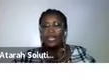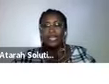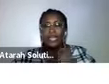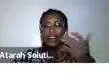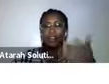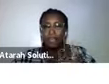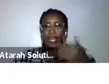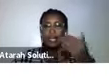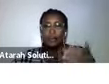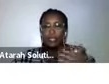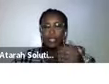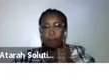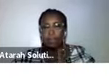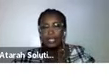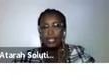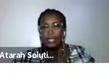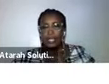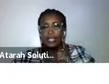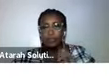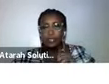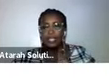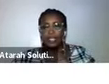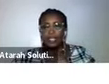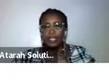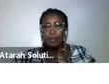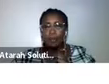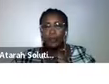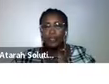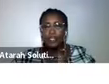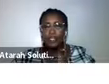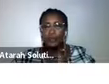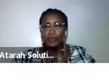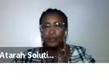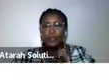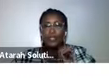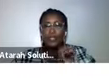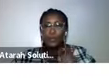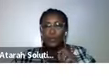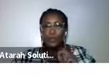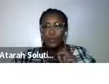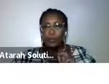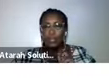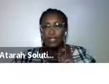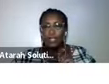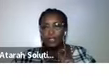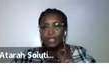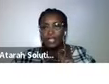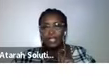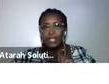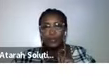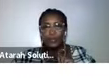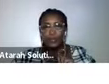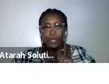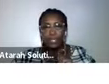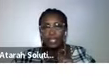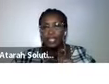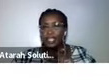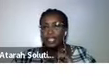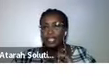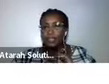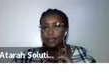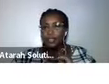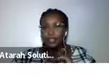Labor. They have been updated, they are specialized in employee relations. So you will be in safe hands on